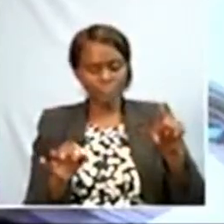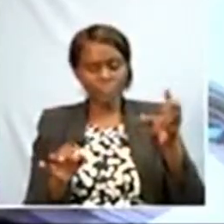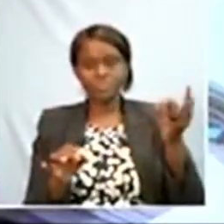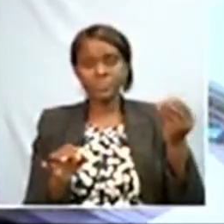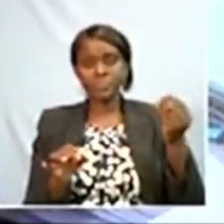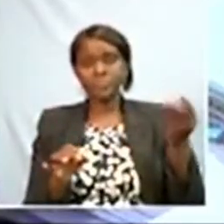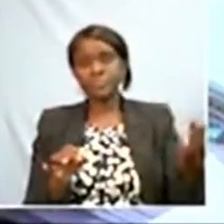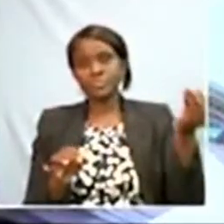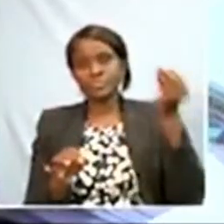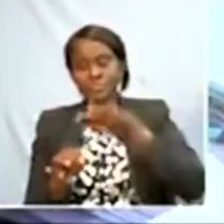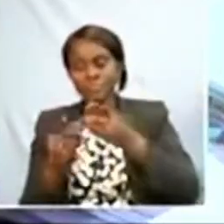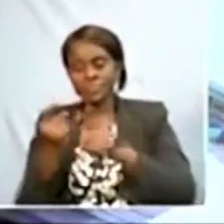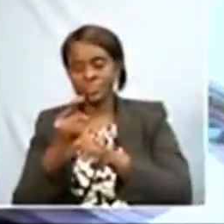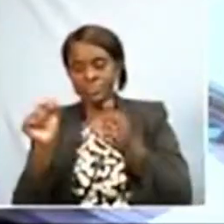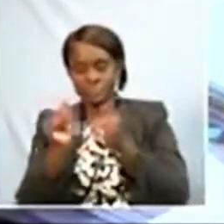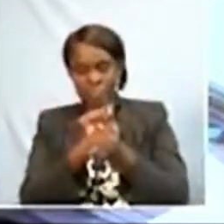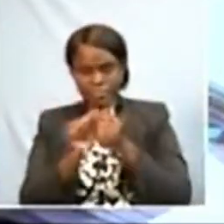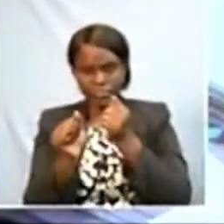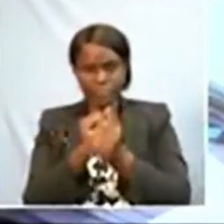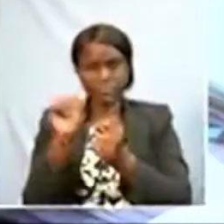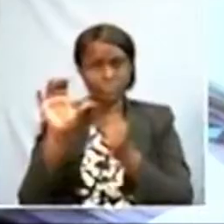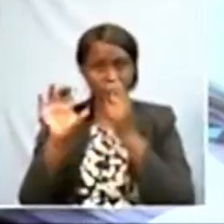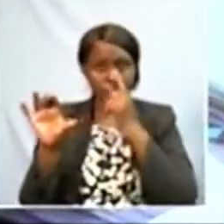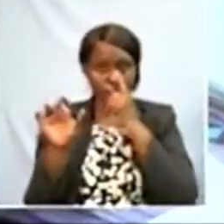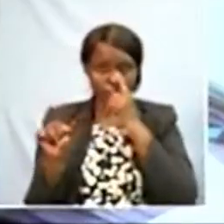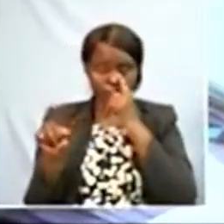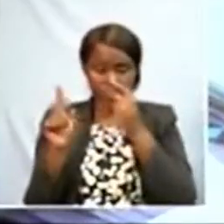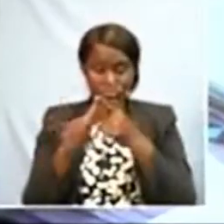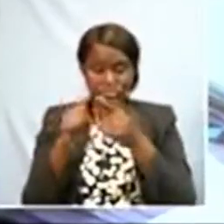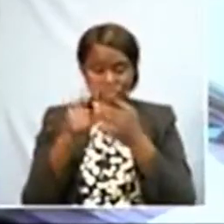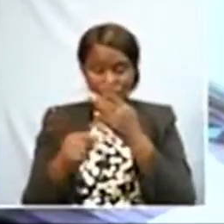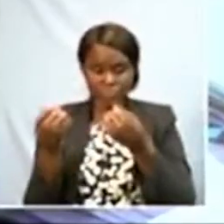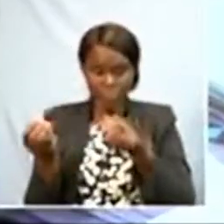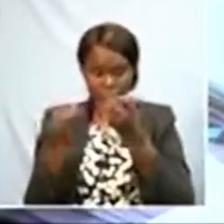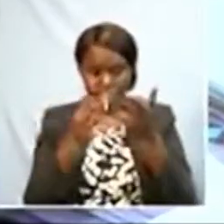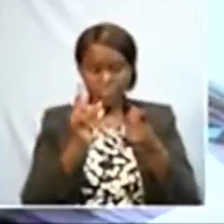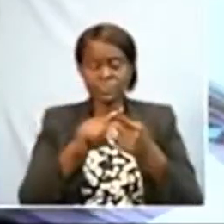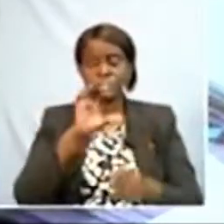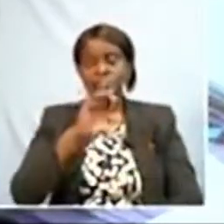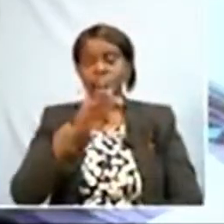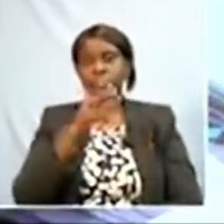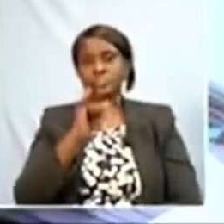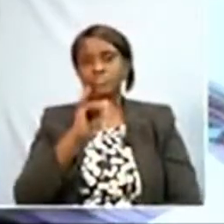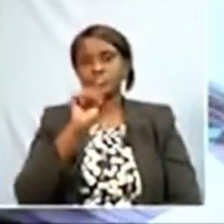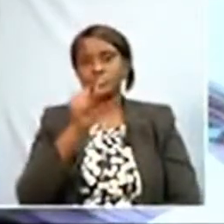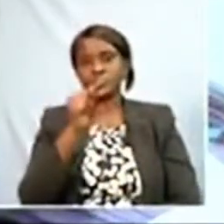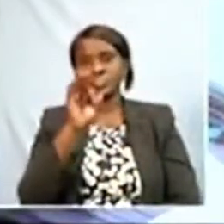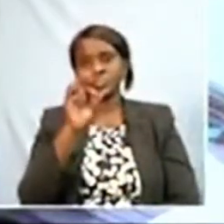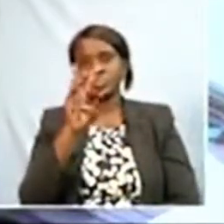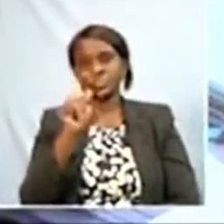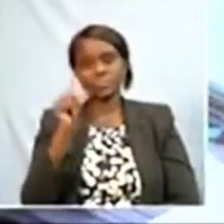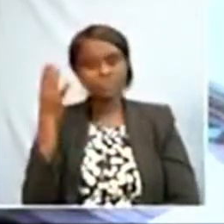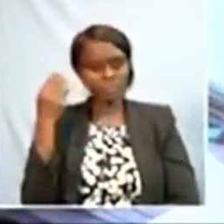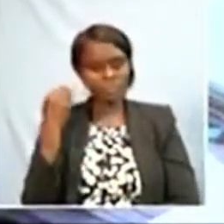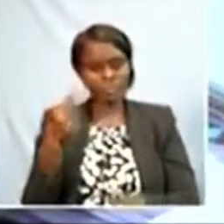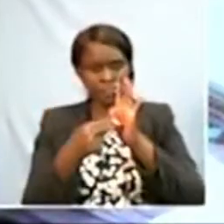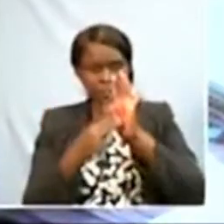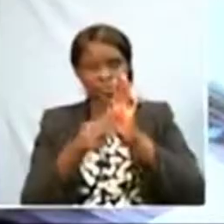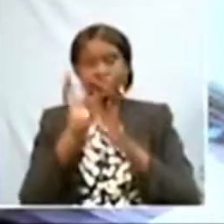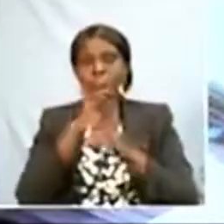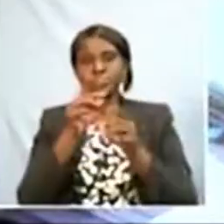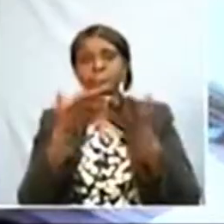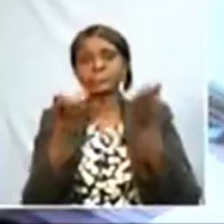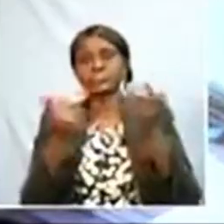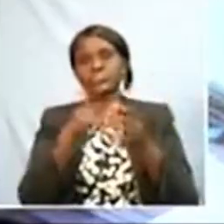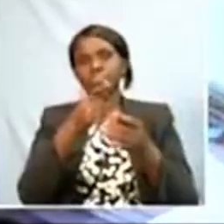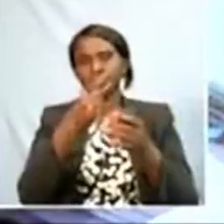monies from a disaster component to take it to Chisafwa. It confirms the area fear, the area indicators.